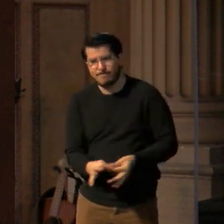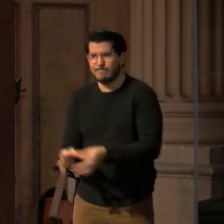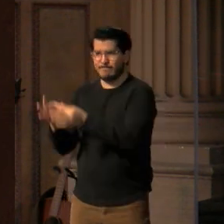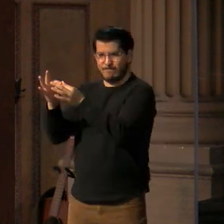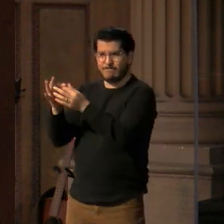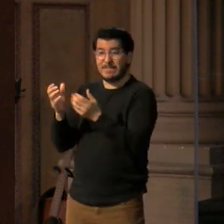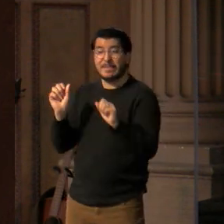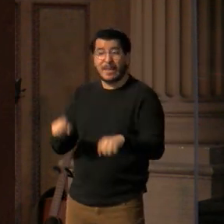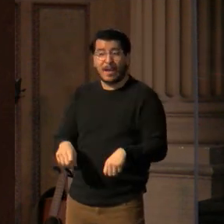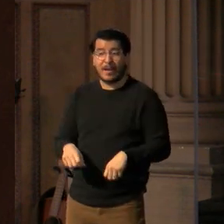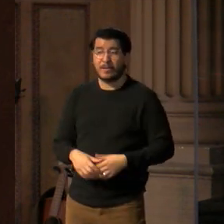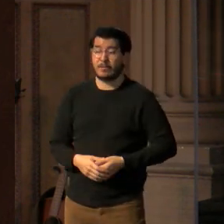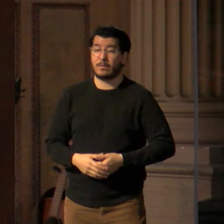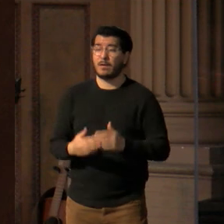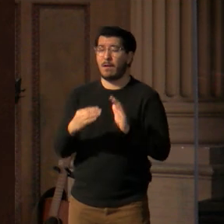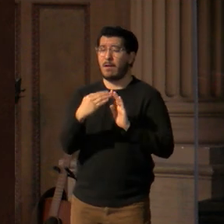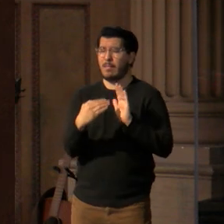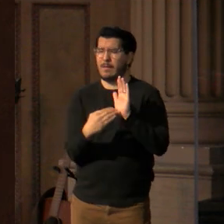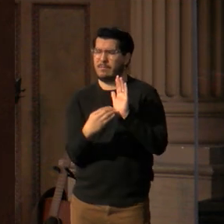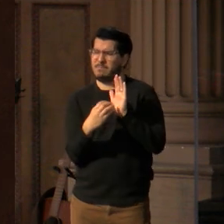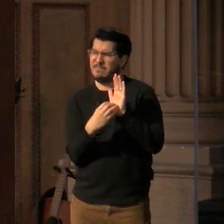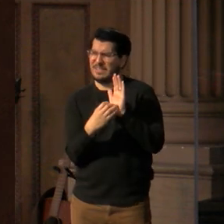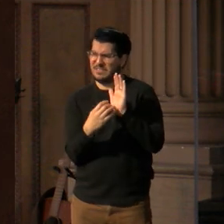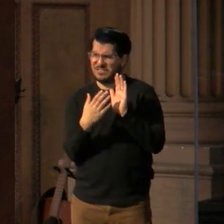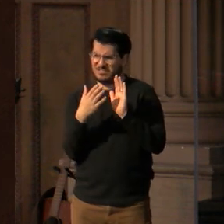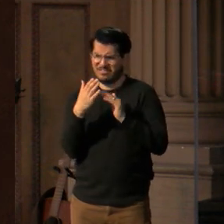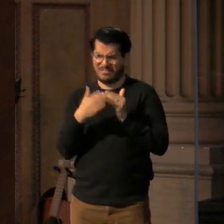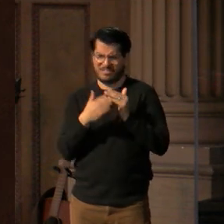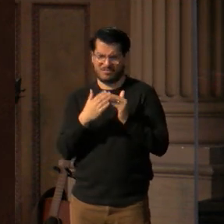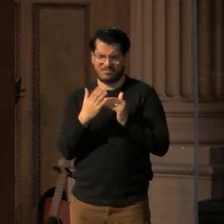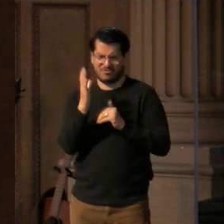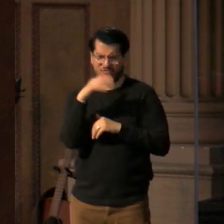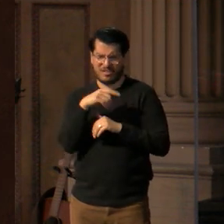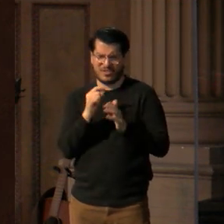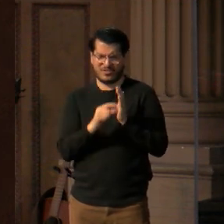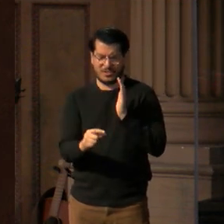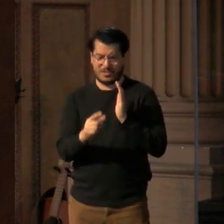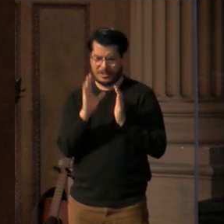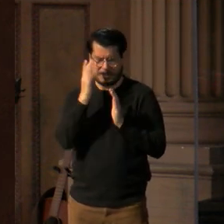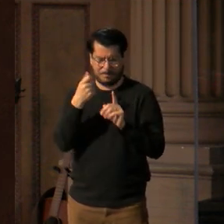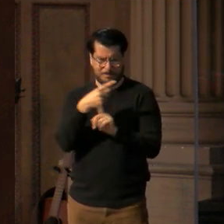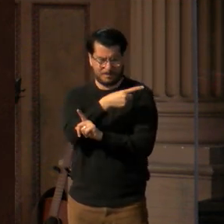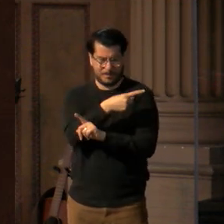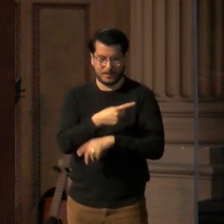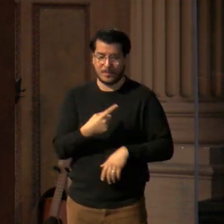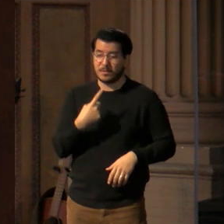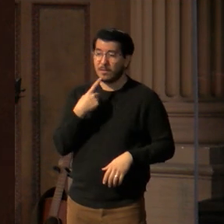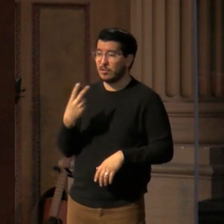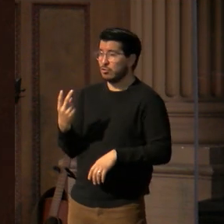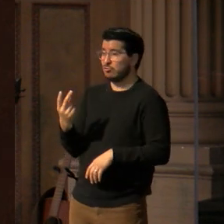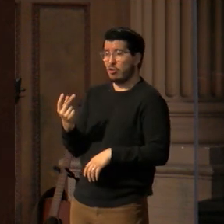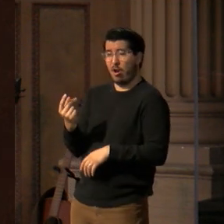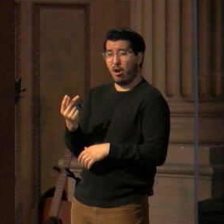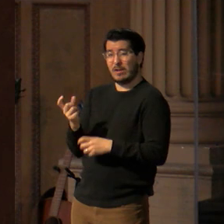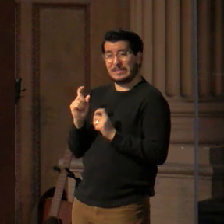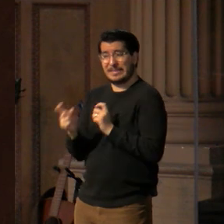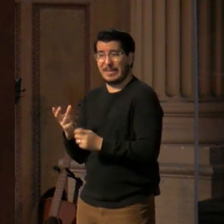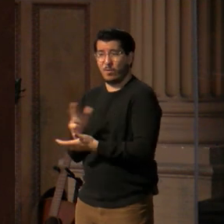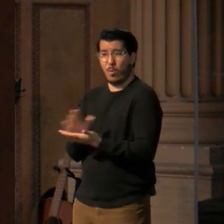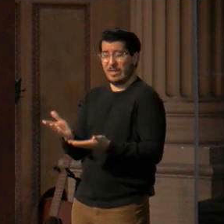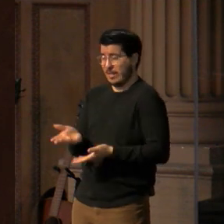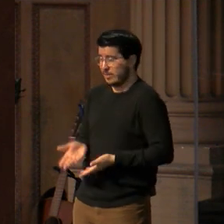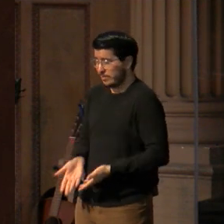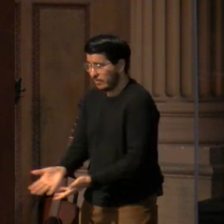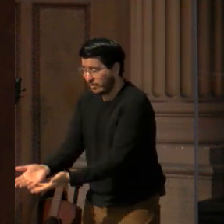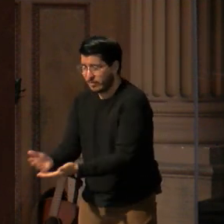And then this passage kind of ends with a strange verse that seems out of place. Verse six, Jesus says, Do not give dogs what's holy, and do not